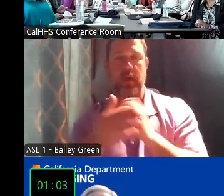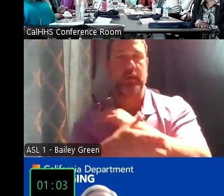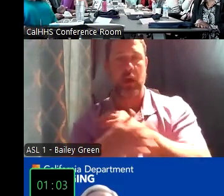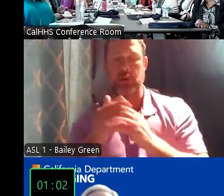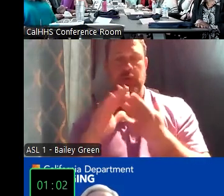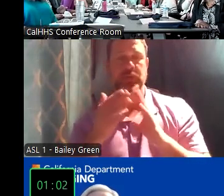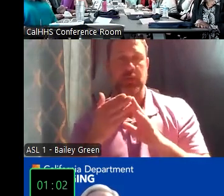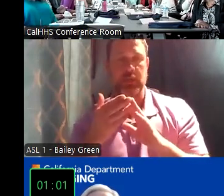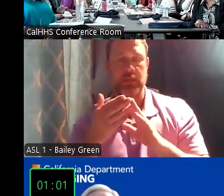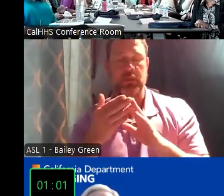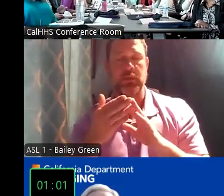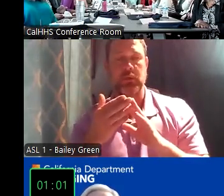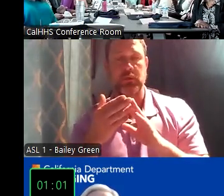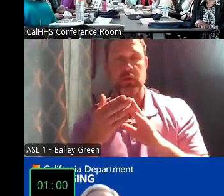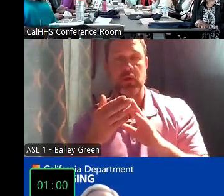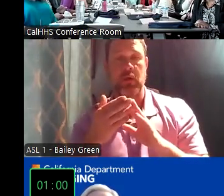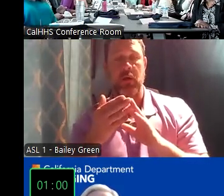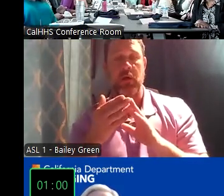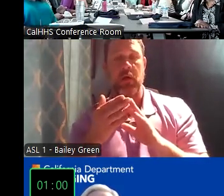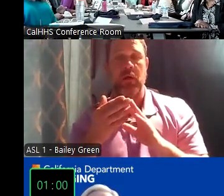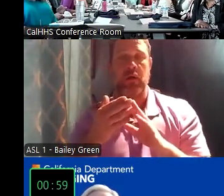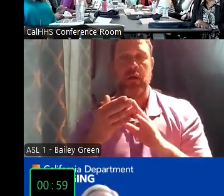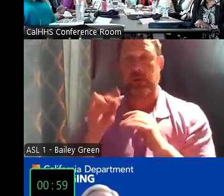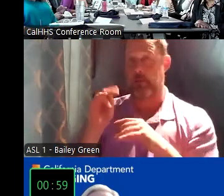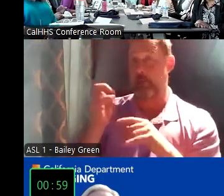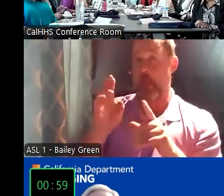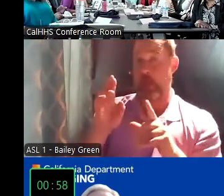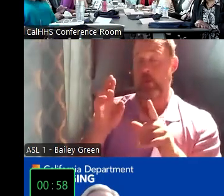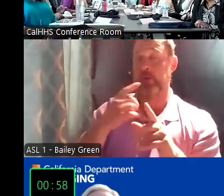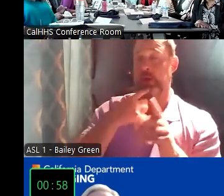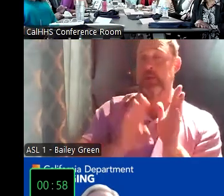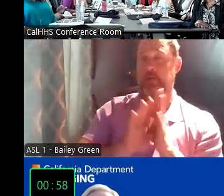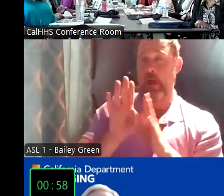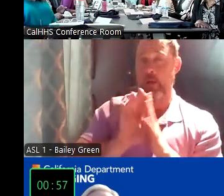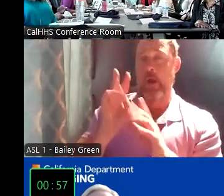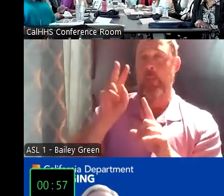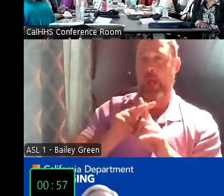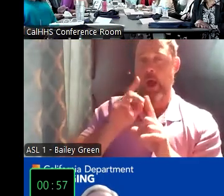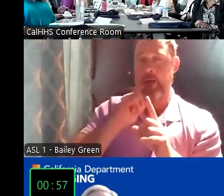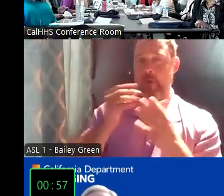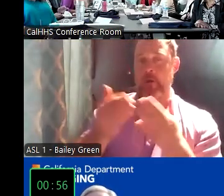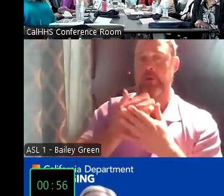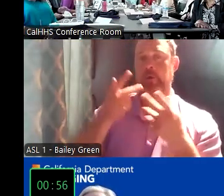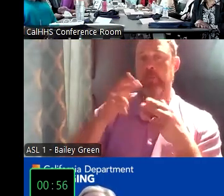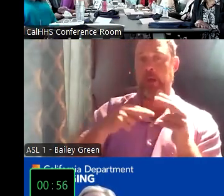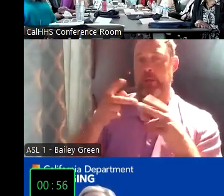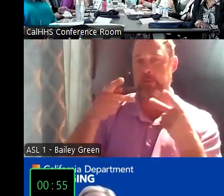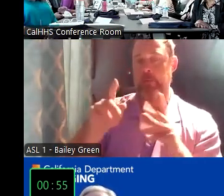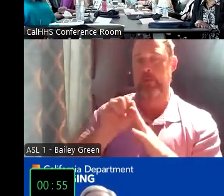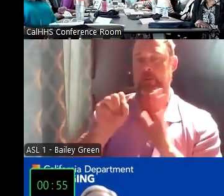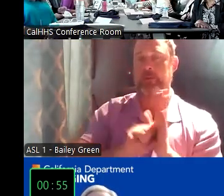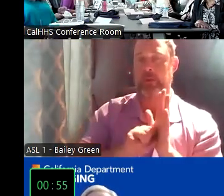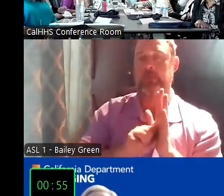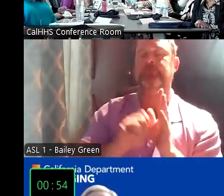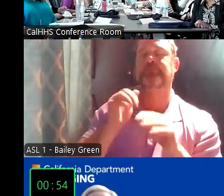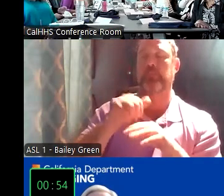the city, according to the mayor. He said that the developers apply for new building permits with the state. They